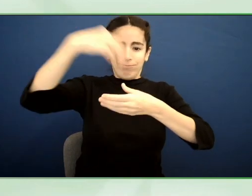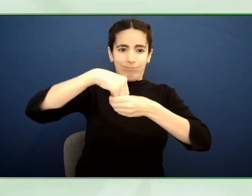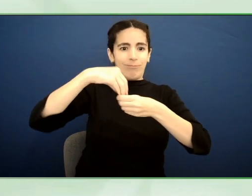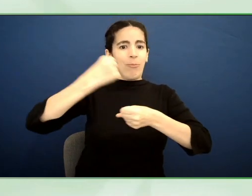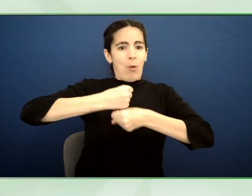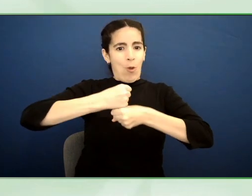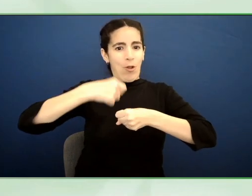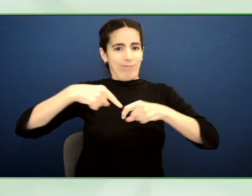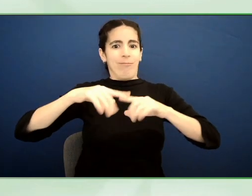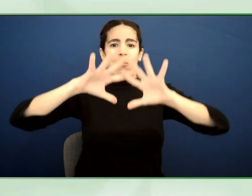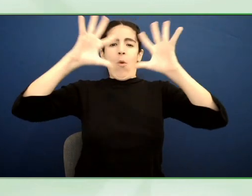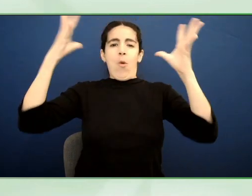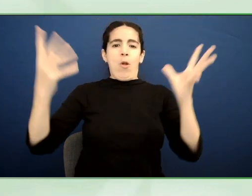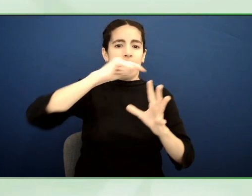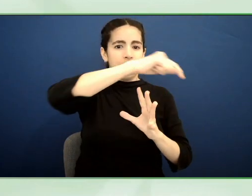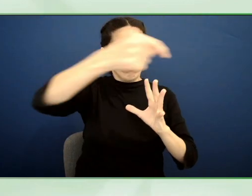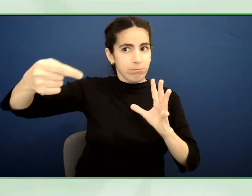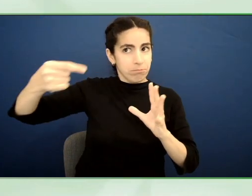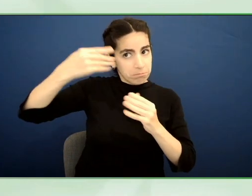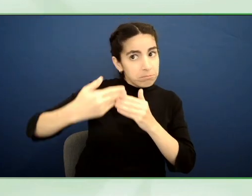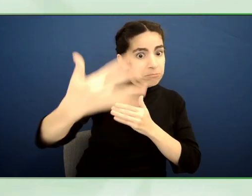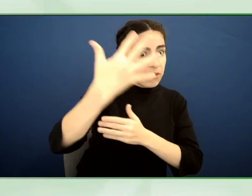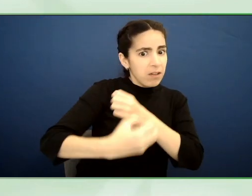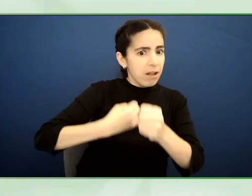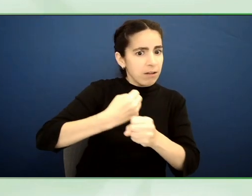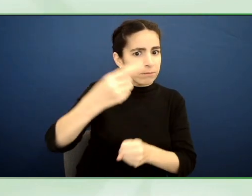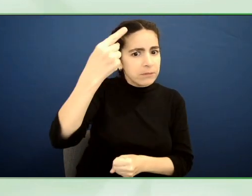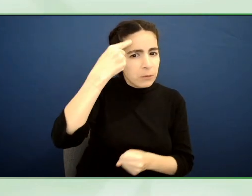the most innovative, the most